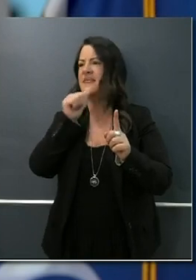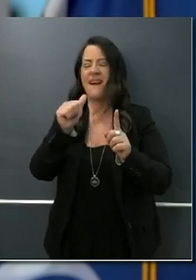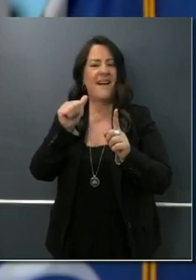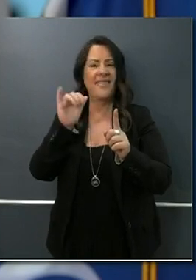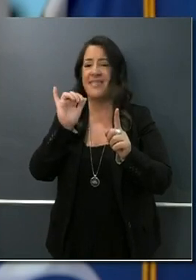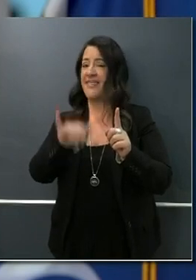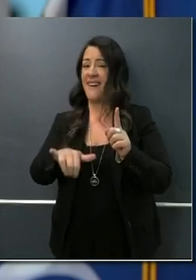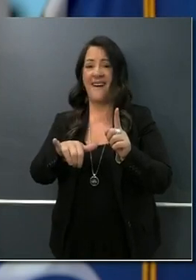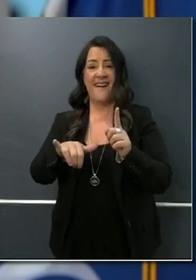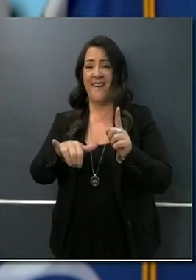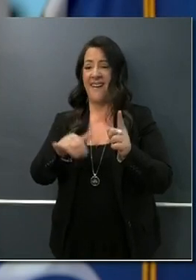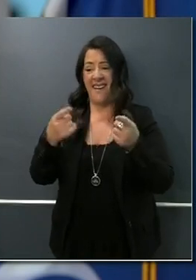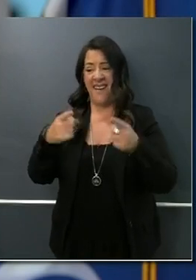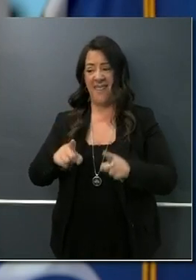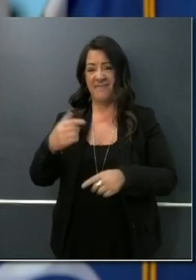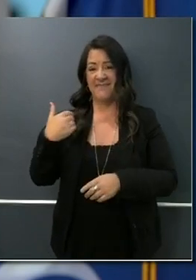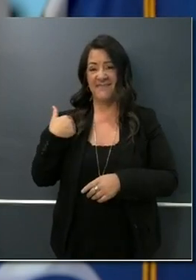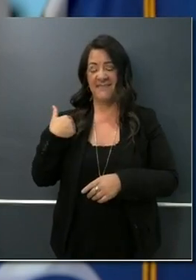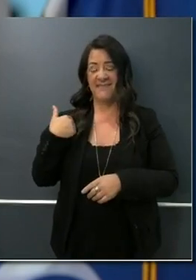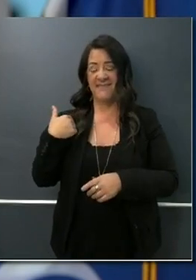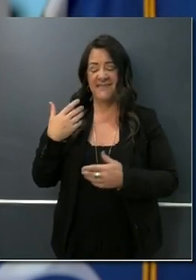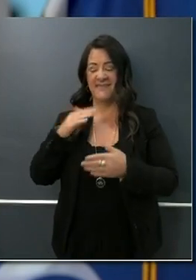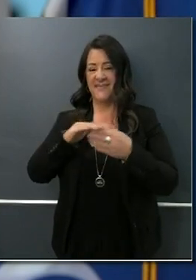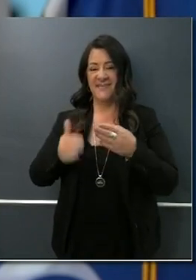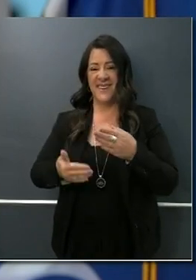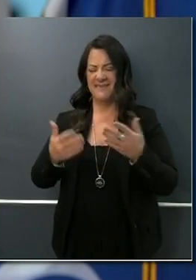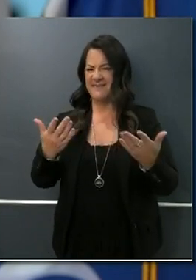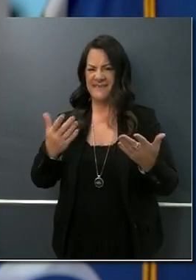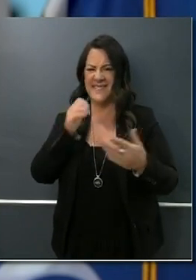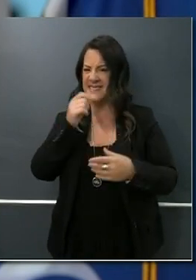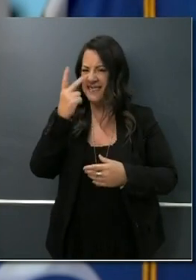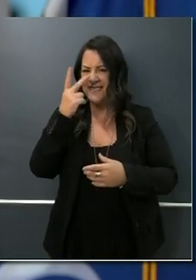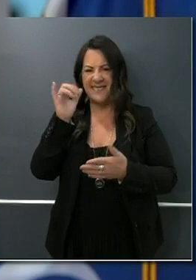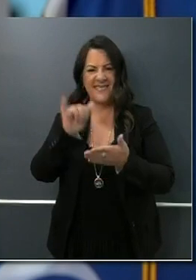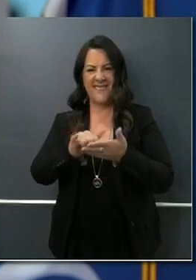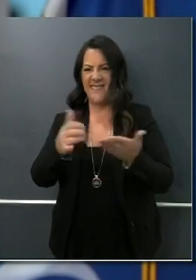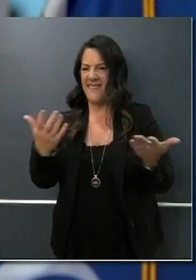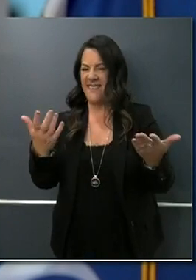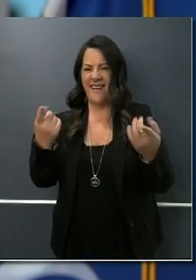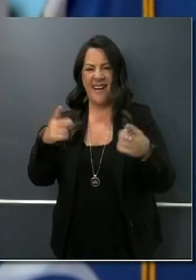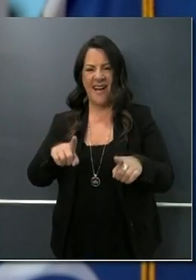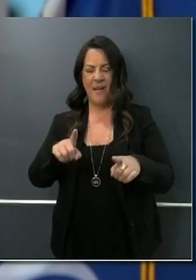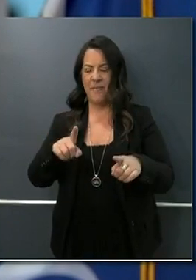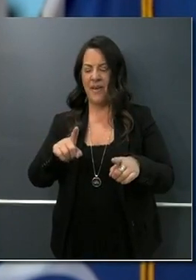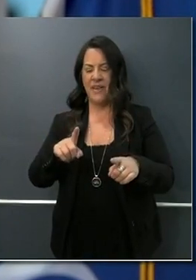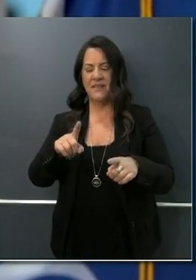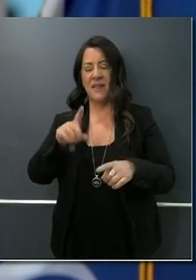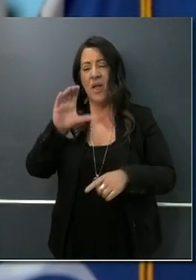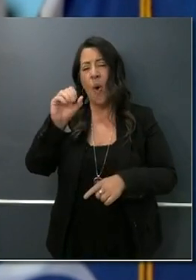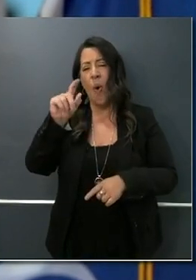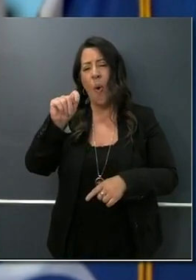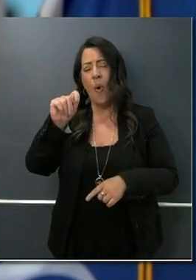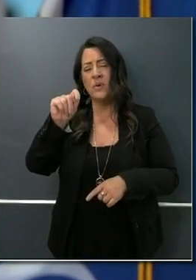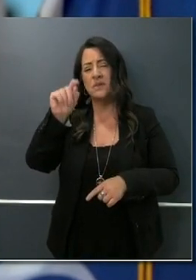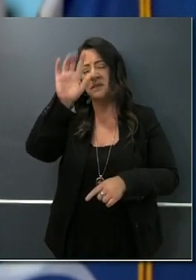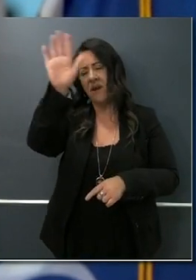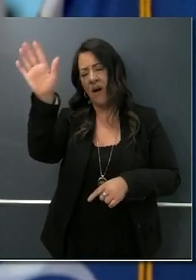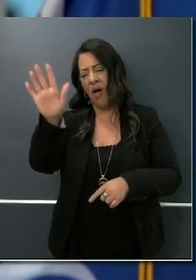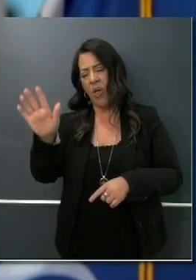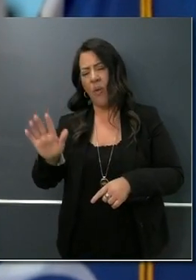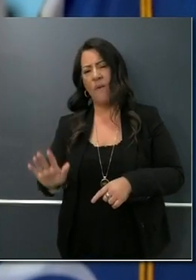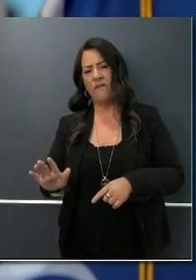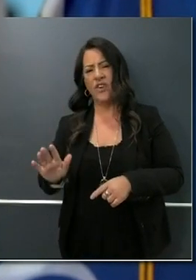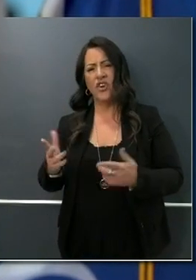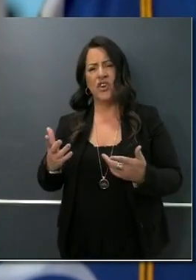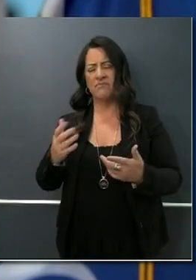beaches and San Diego beaches and Northern California around San Mateo County, up further north towards Eureka,